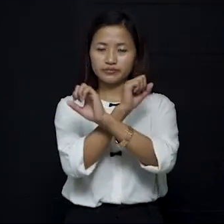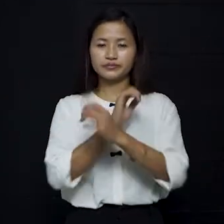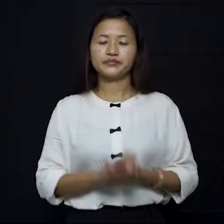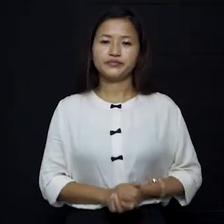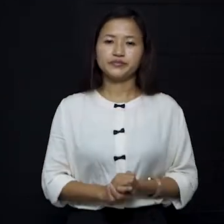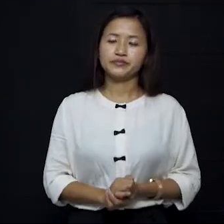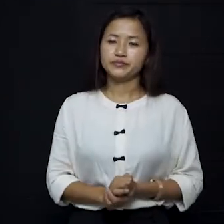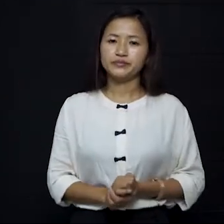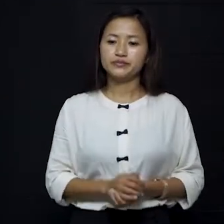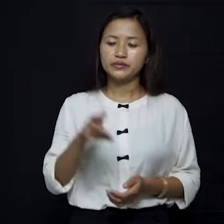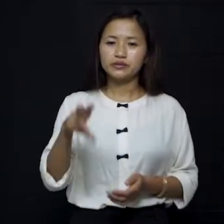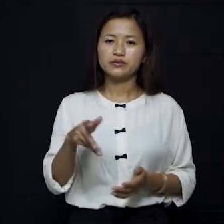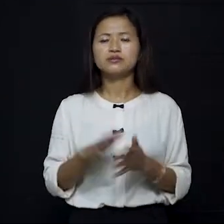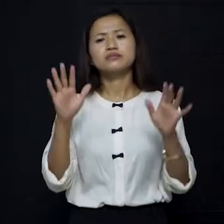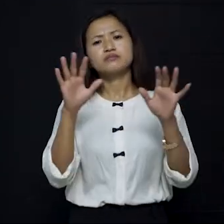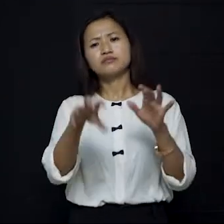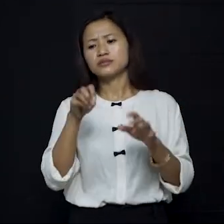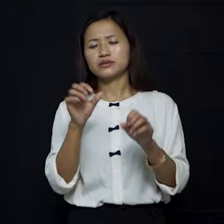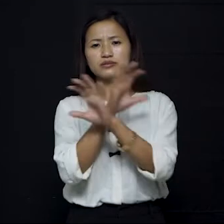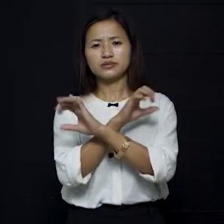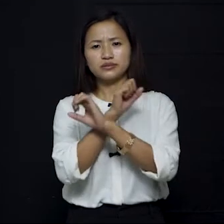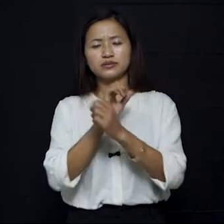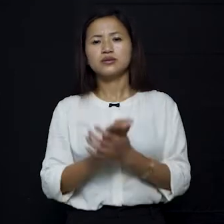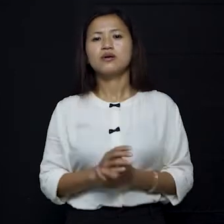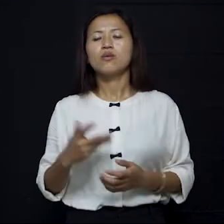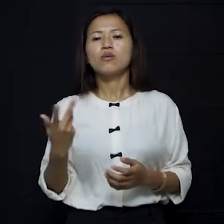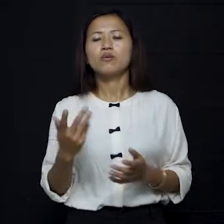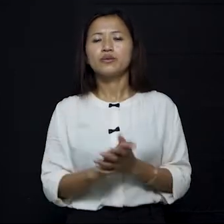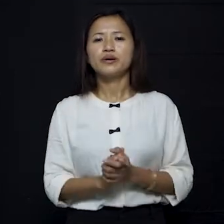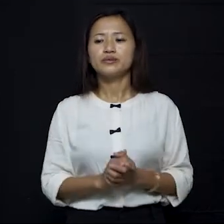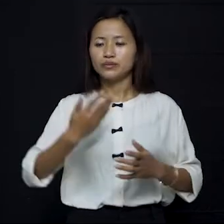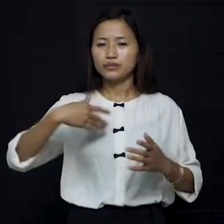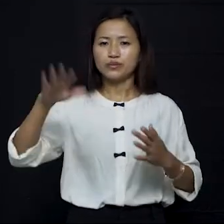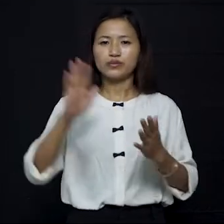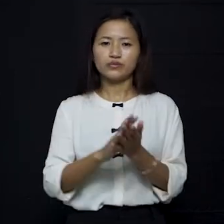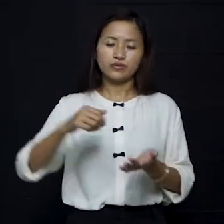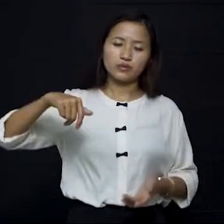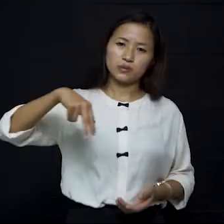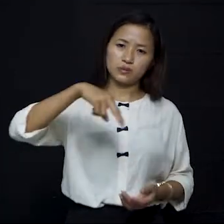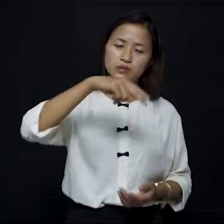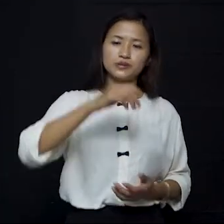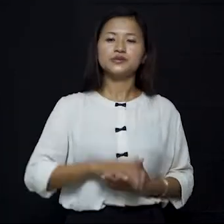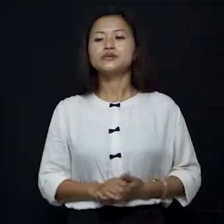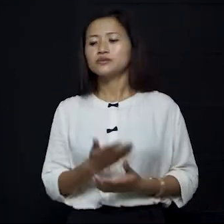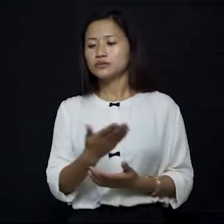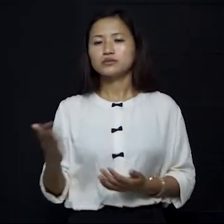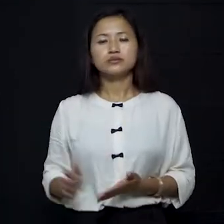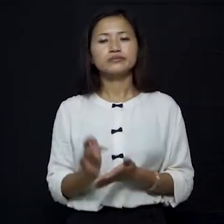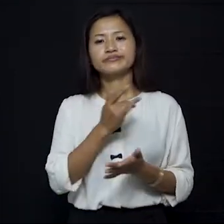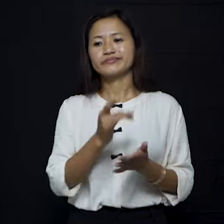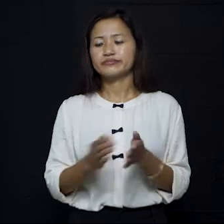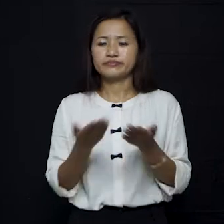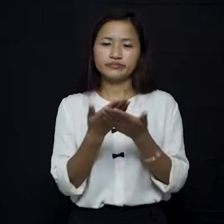dark, or you can say it was getting dark while I went for a walk. For those kind of things, you can